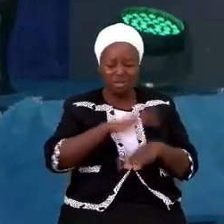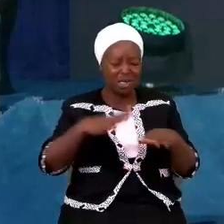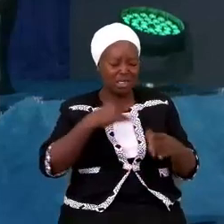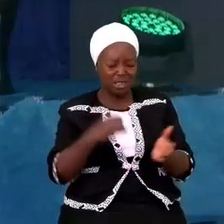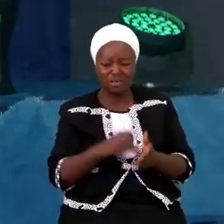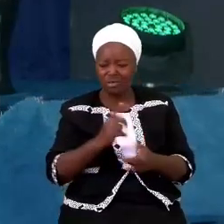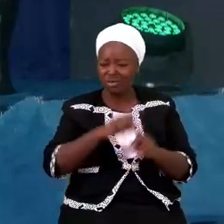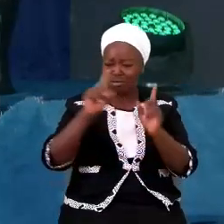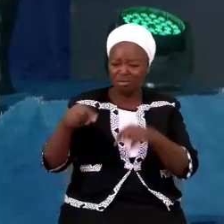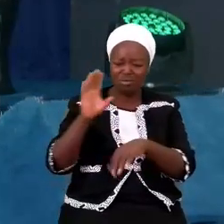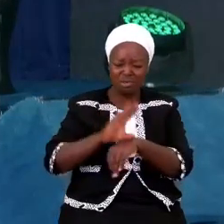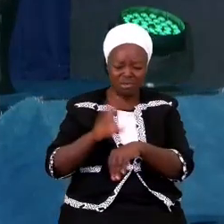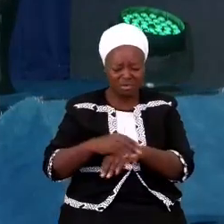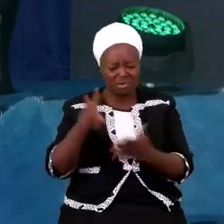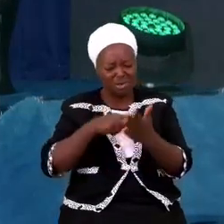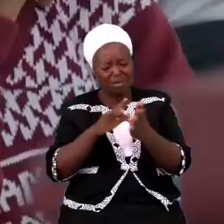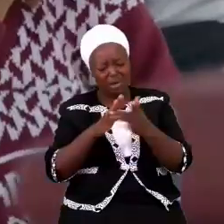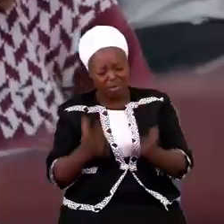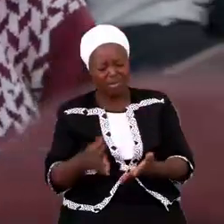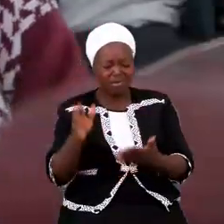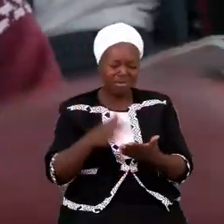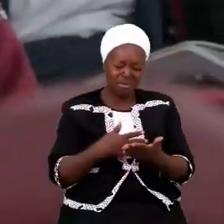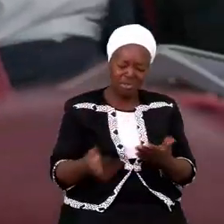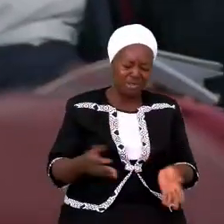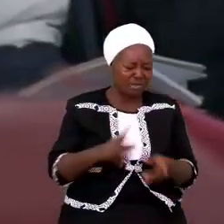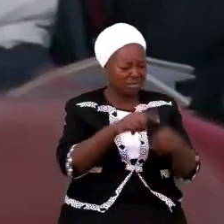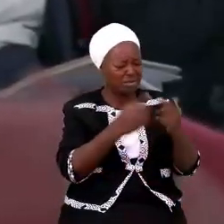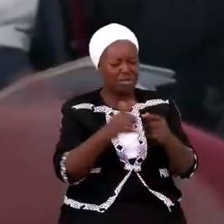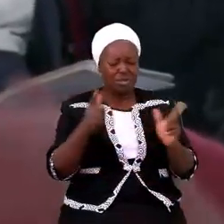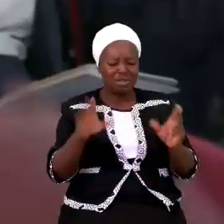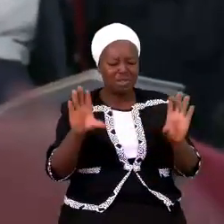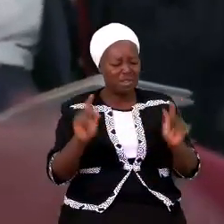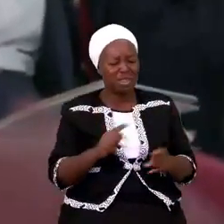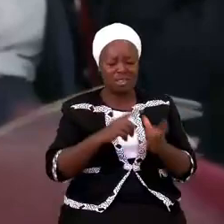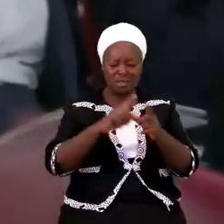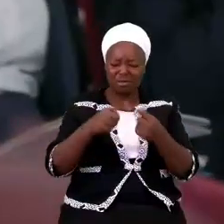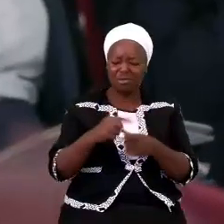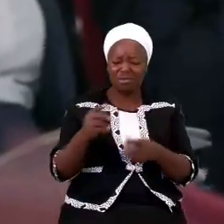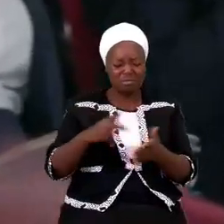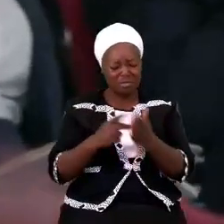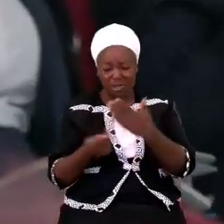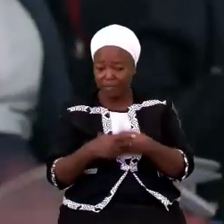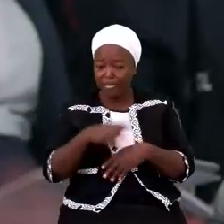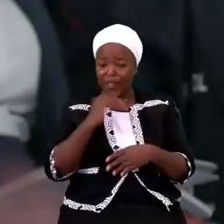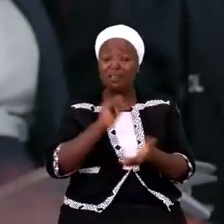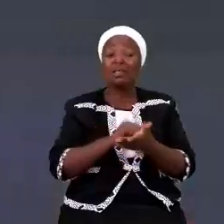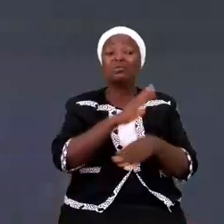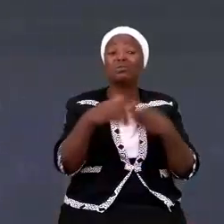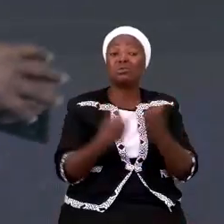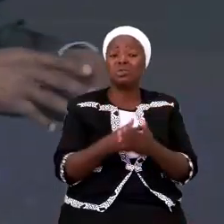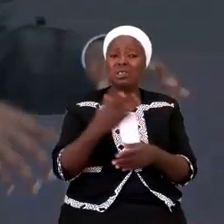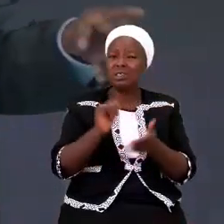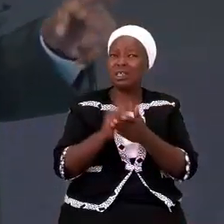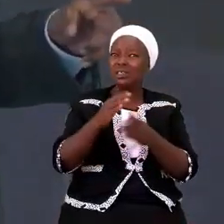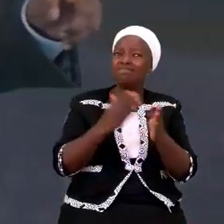over there, beyond the fence, they think that over there, outside the world there, they